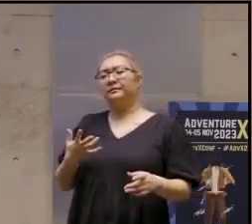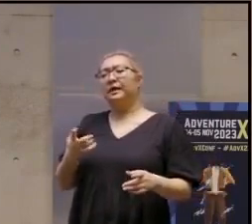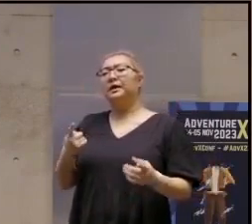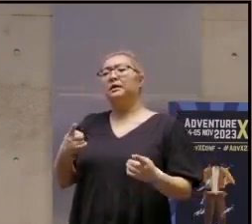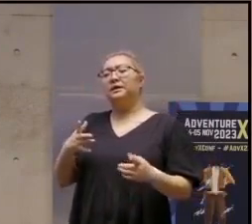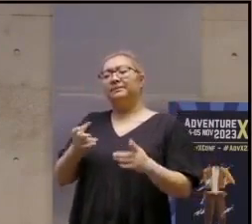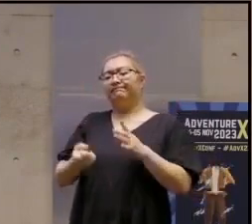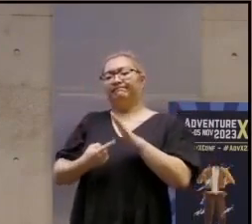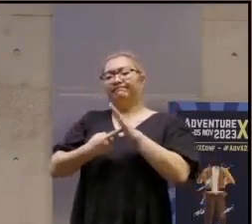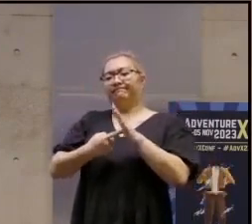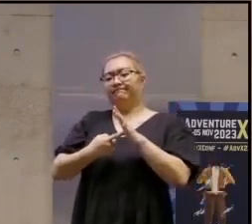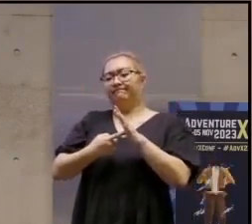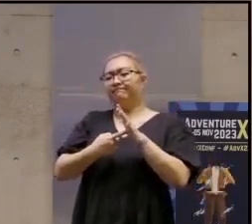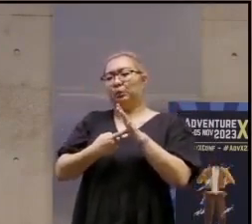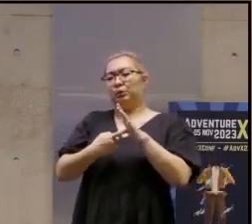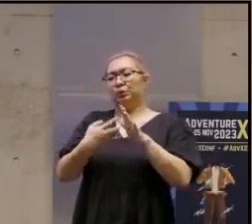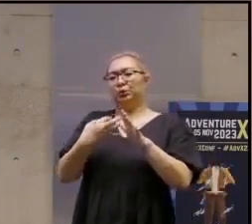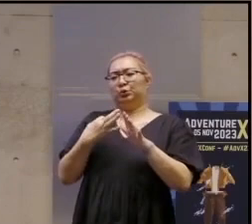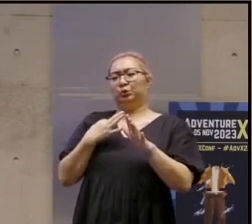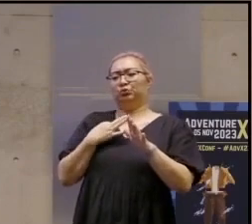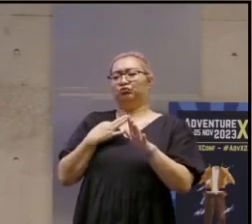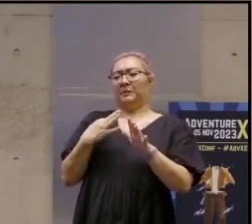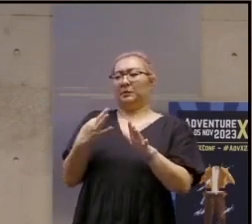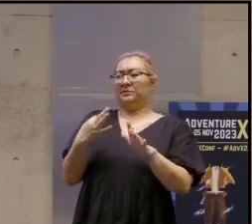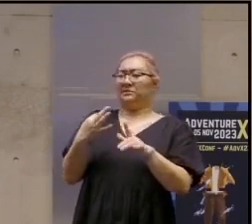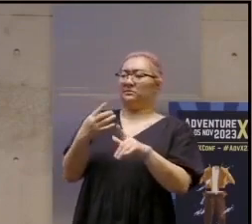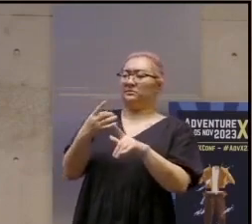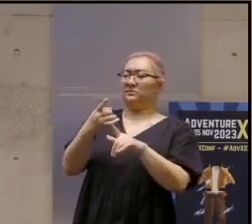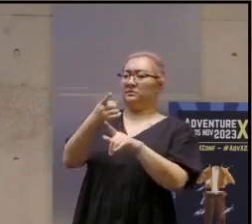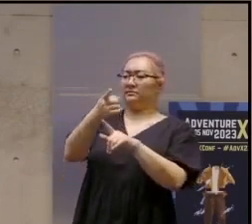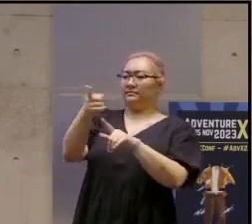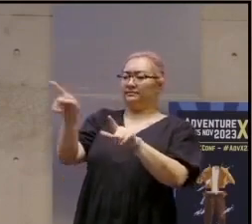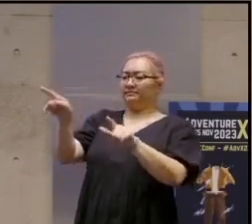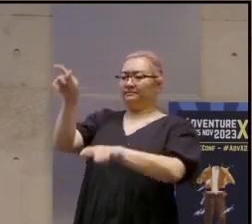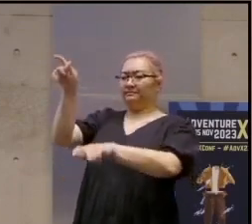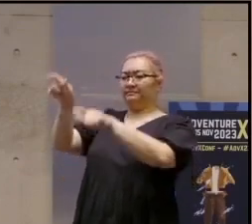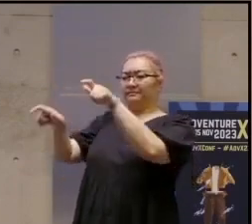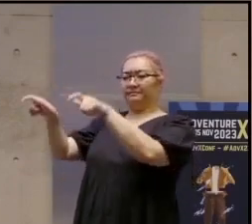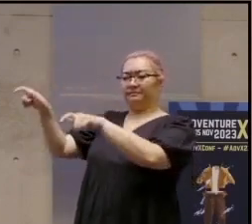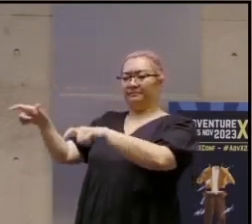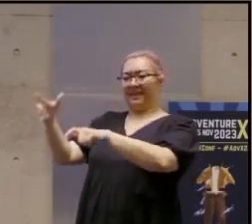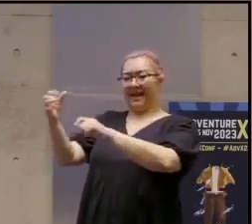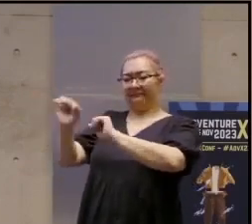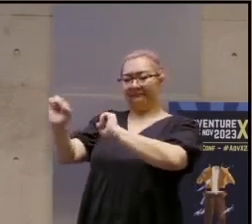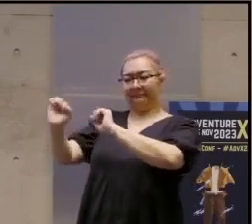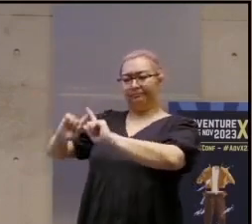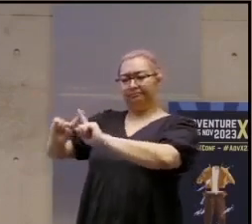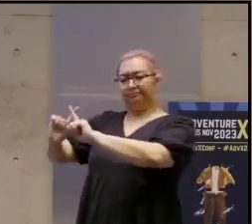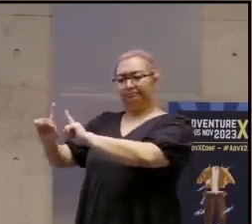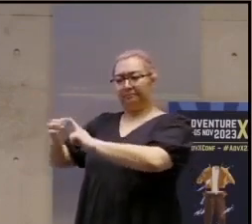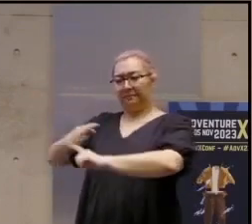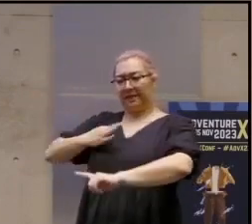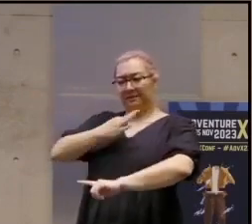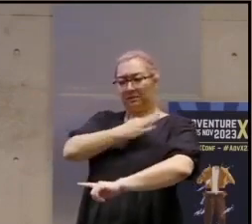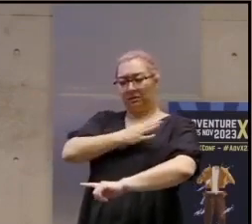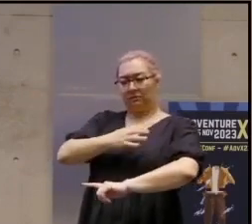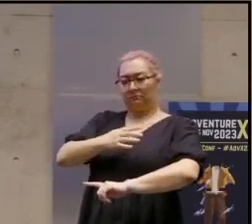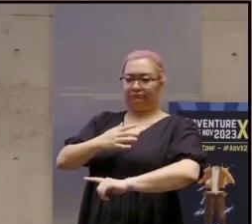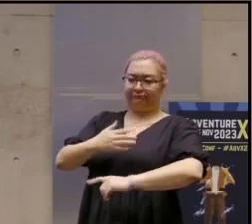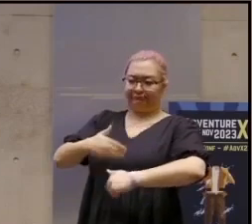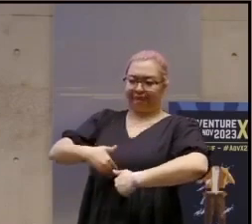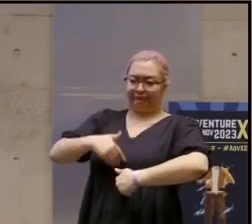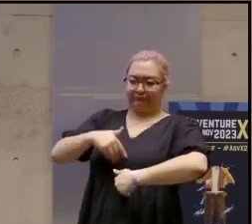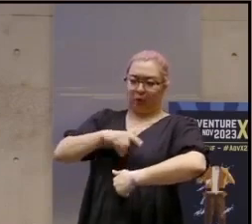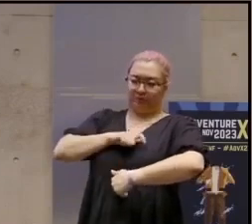represent experiences of patients and people with various conditions, and you also said that it's important